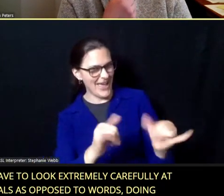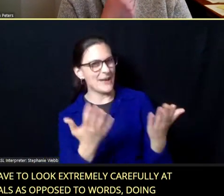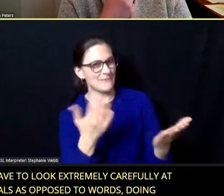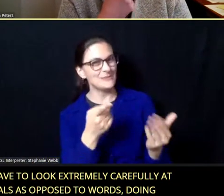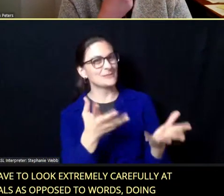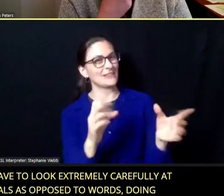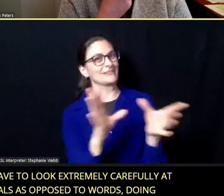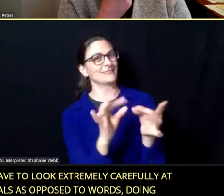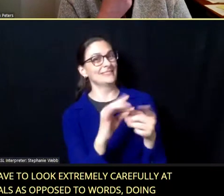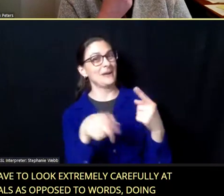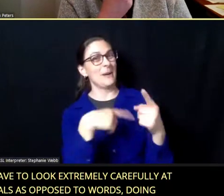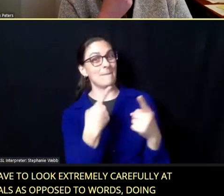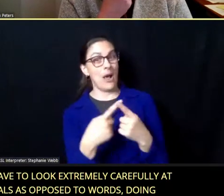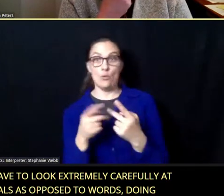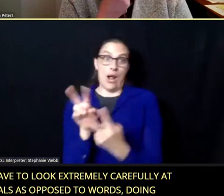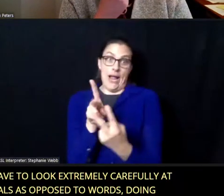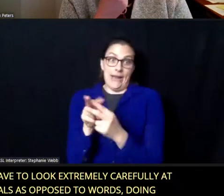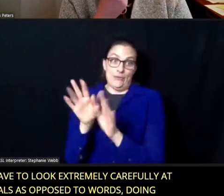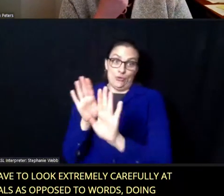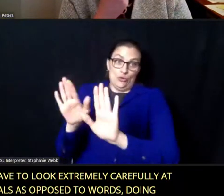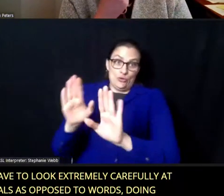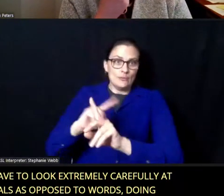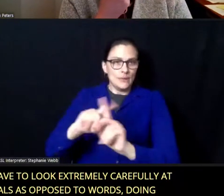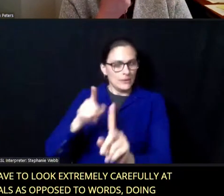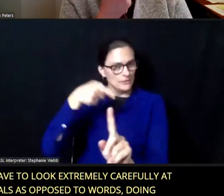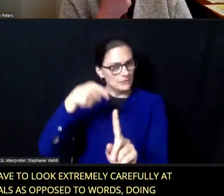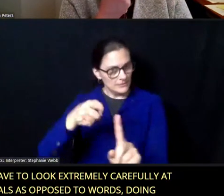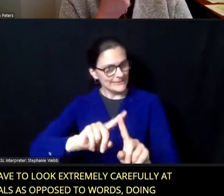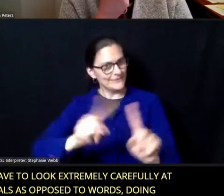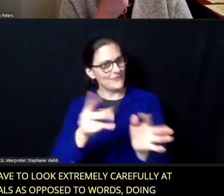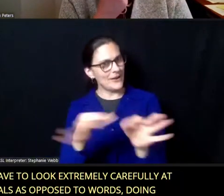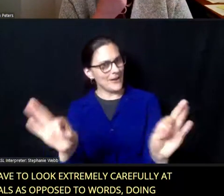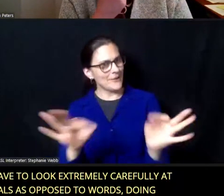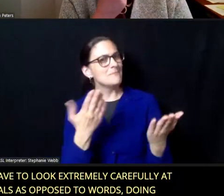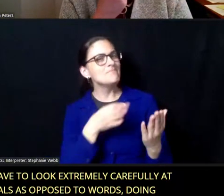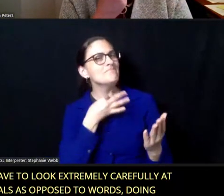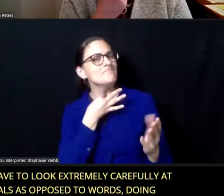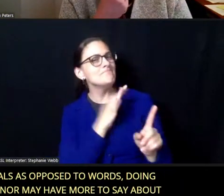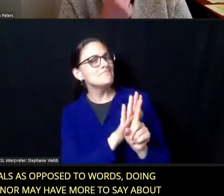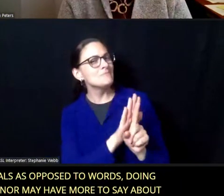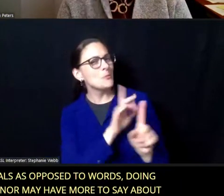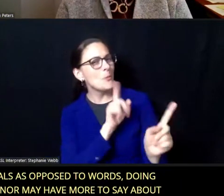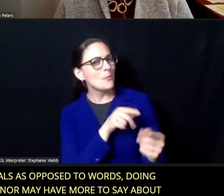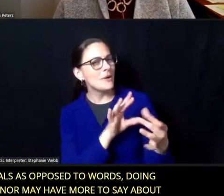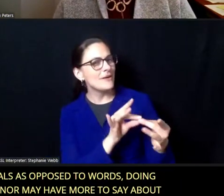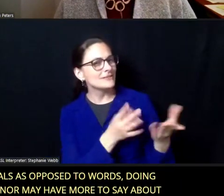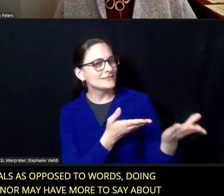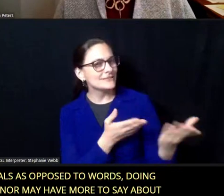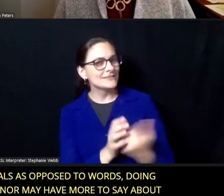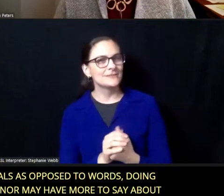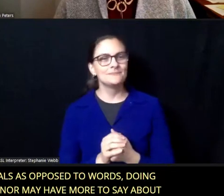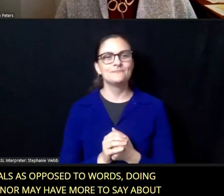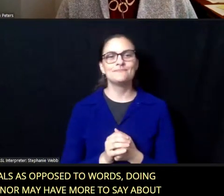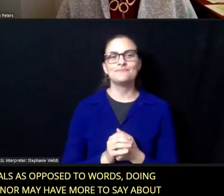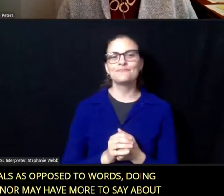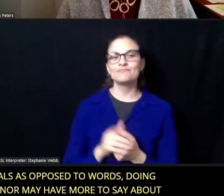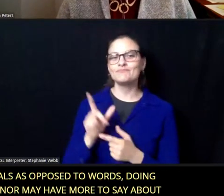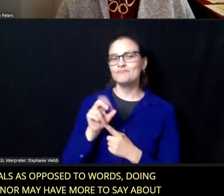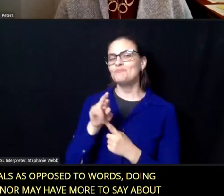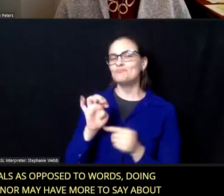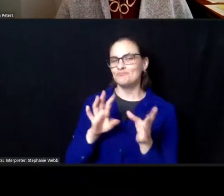the different language. Yeah, I think different languages are difficult,